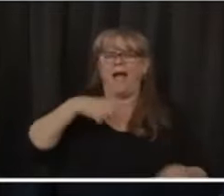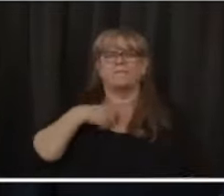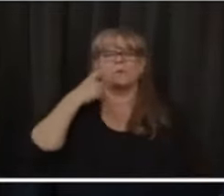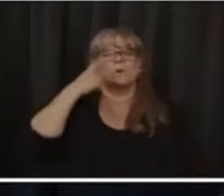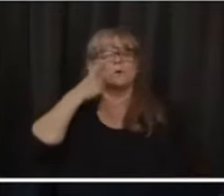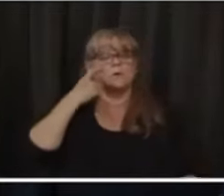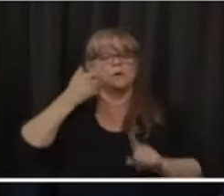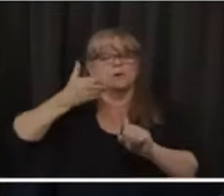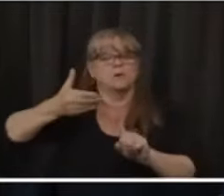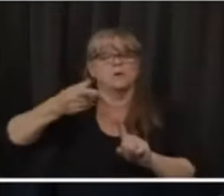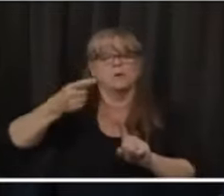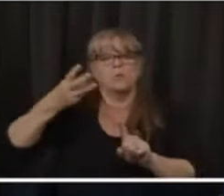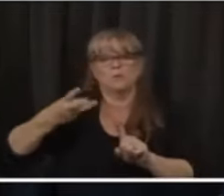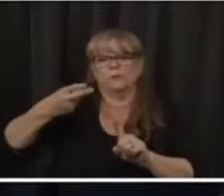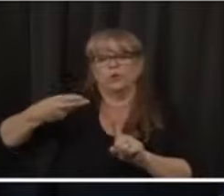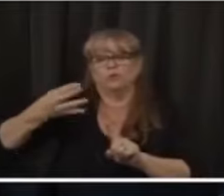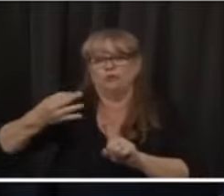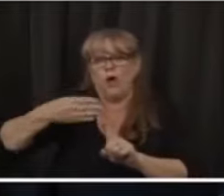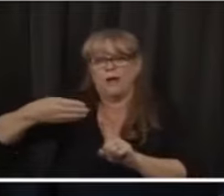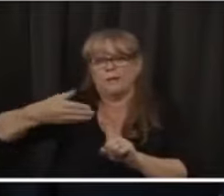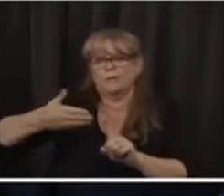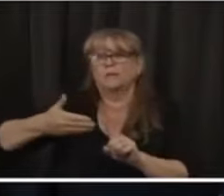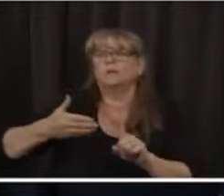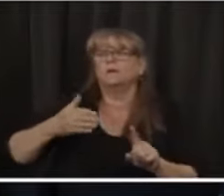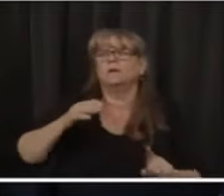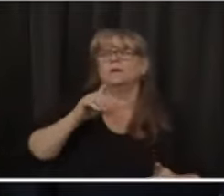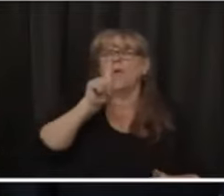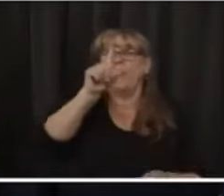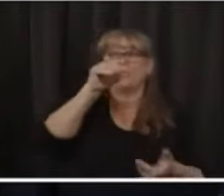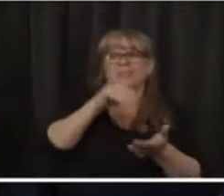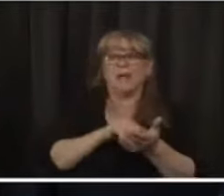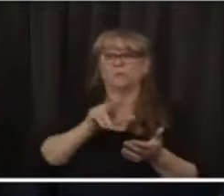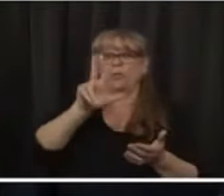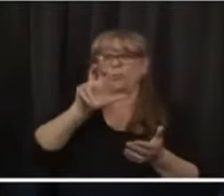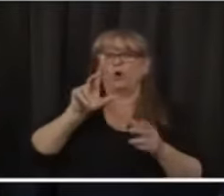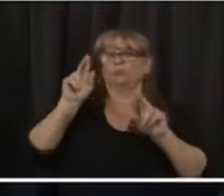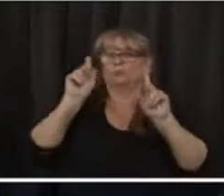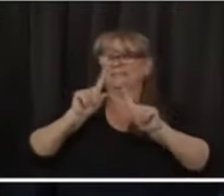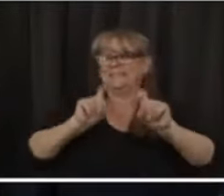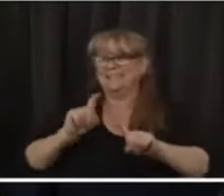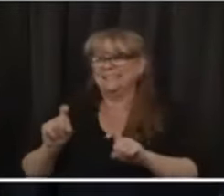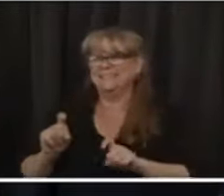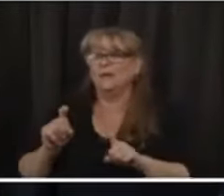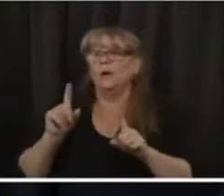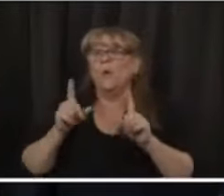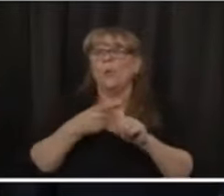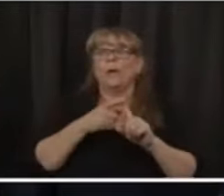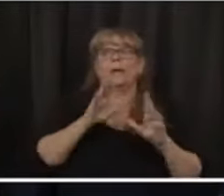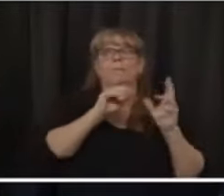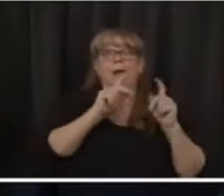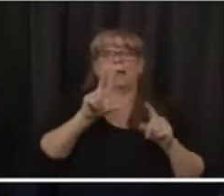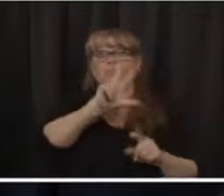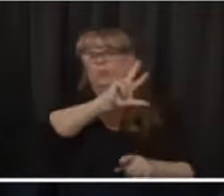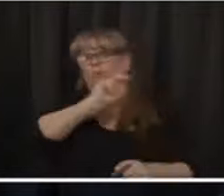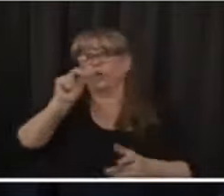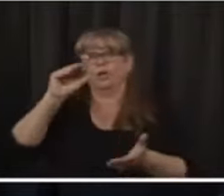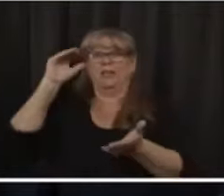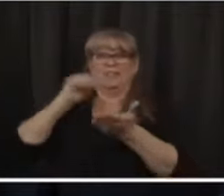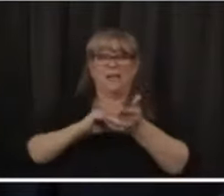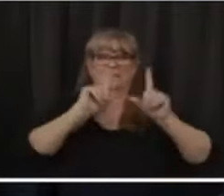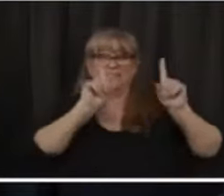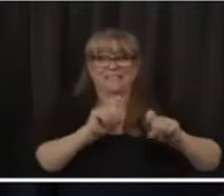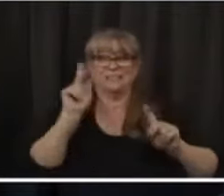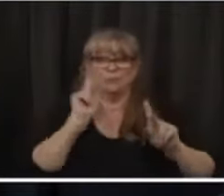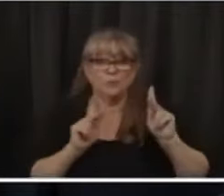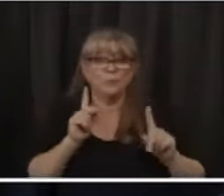have 13,000 tests reported. So once we're back up at 30, 40,000, what we need to see is there a lot more